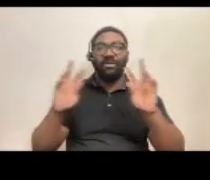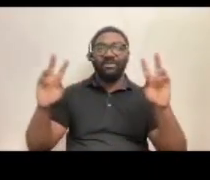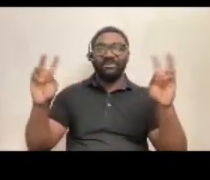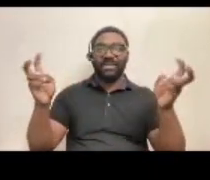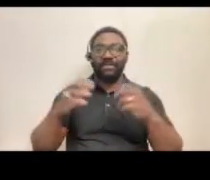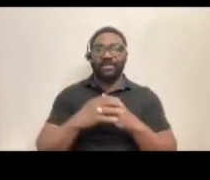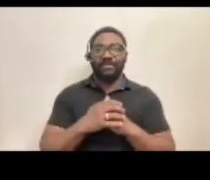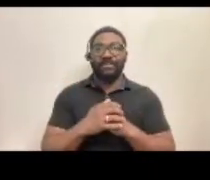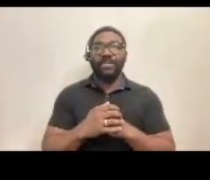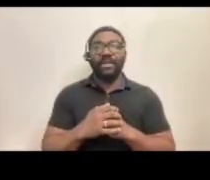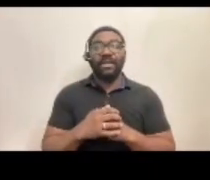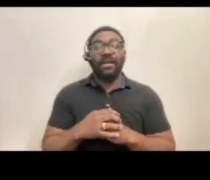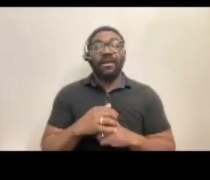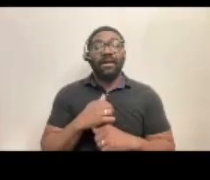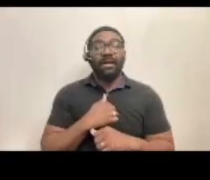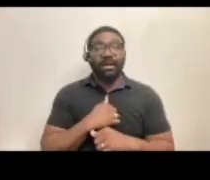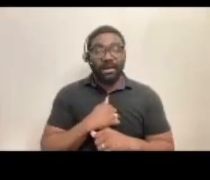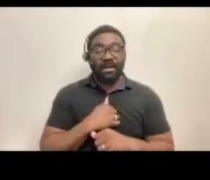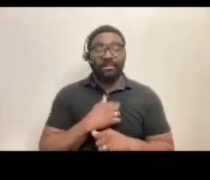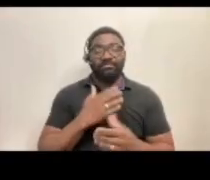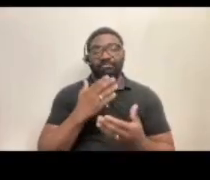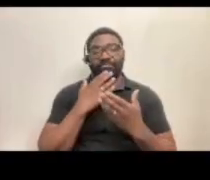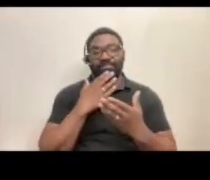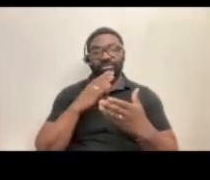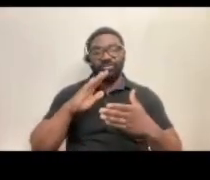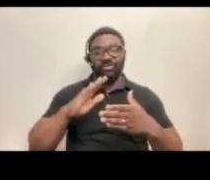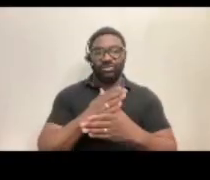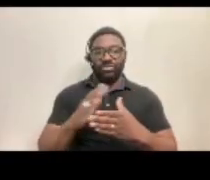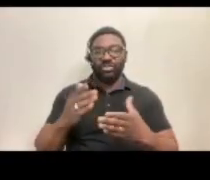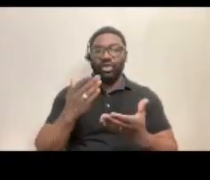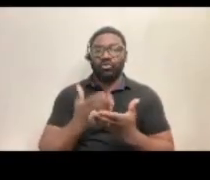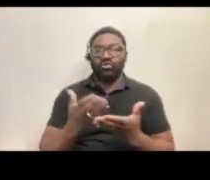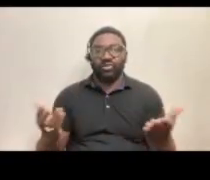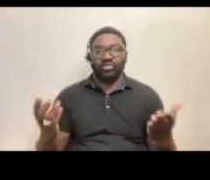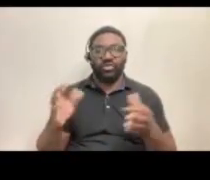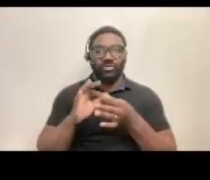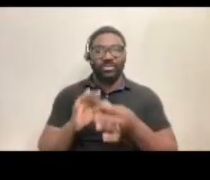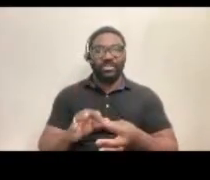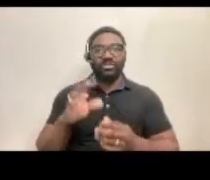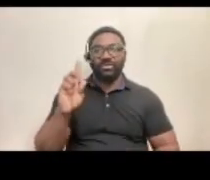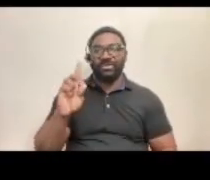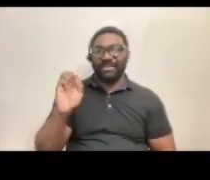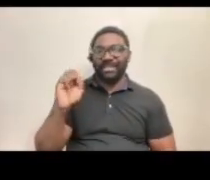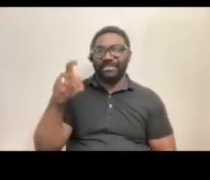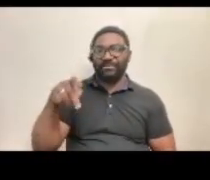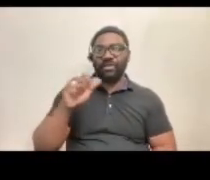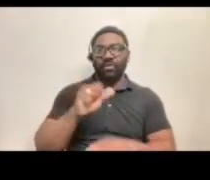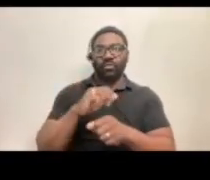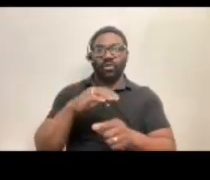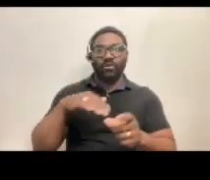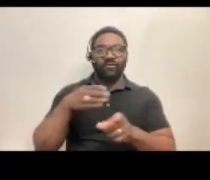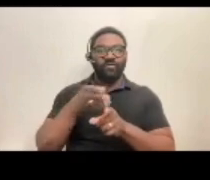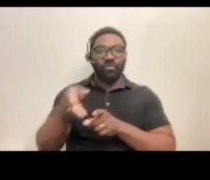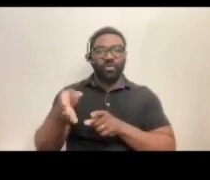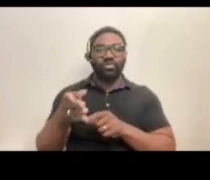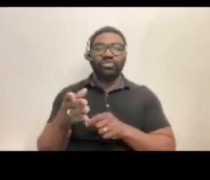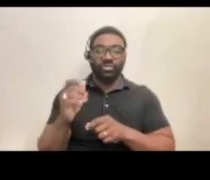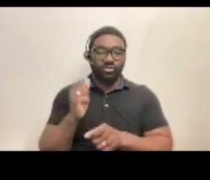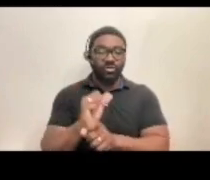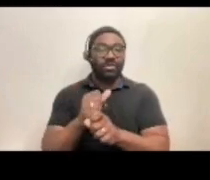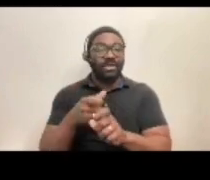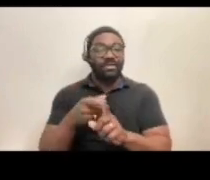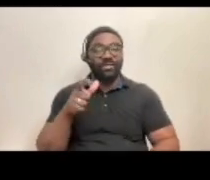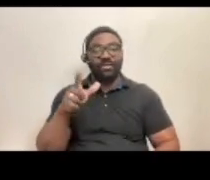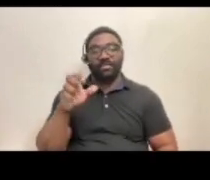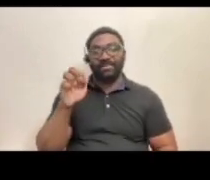I have the pleasure of getting to share some of the resources related to the DSP workforce that have been created by the LEAD